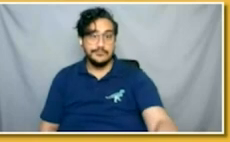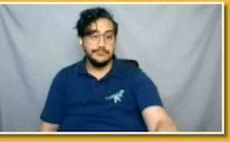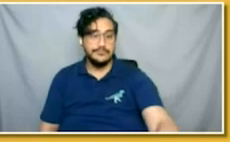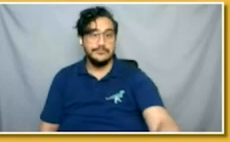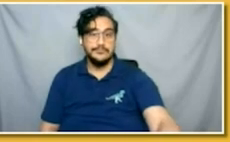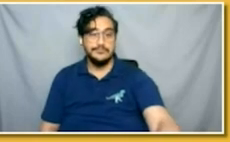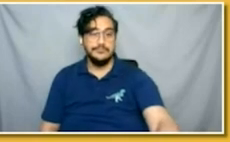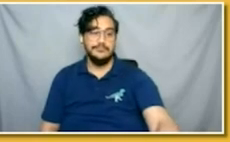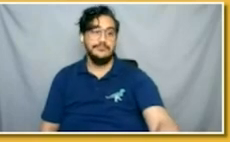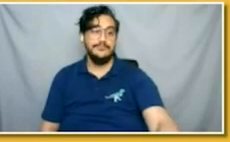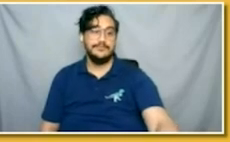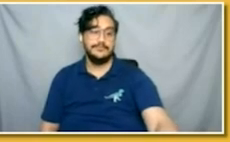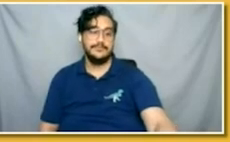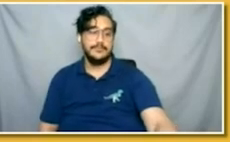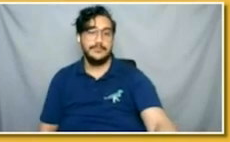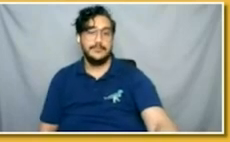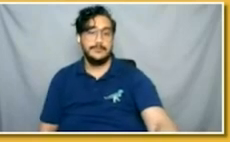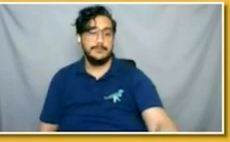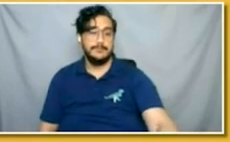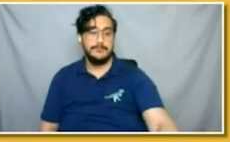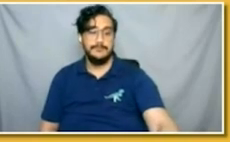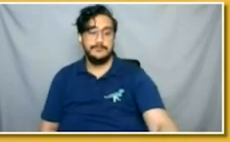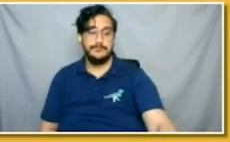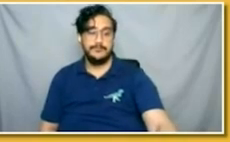Thank you, Jay. And Ron,